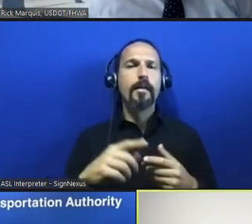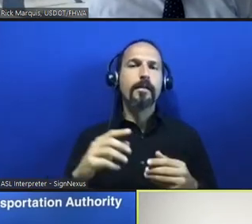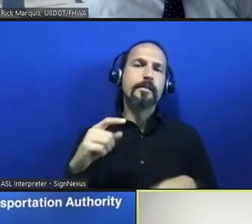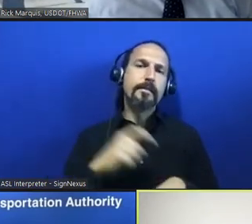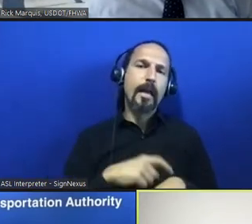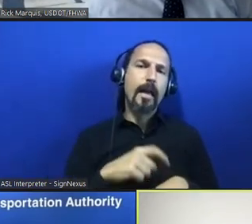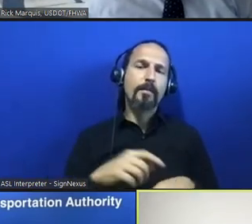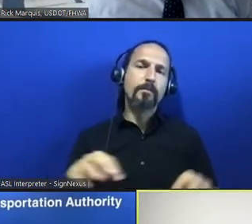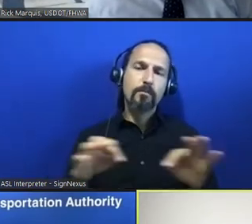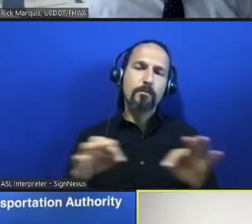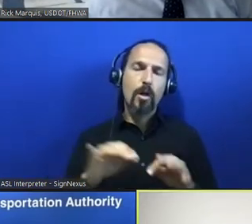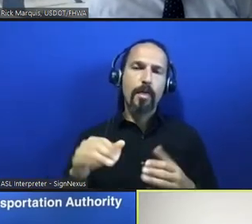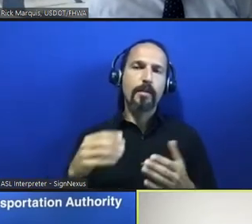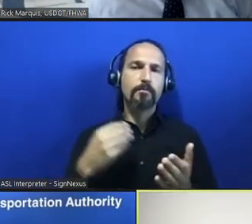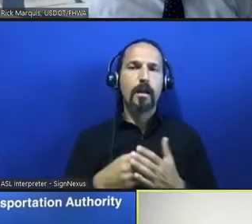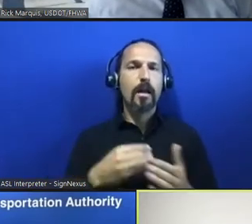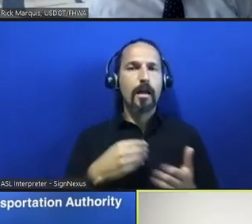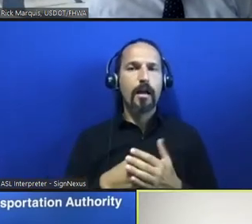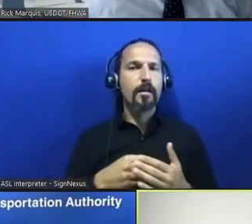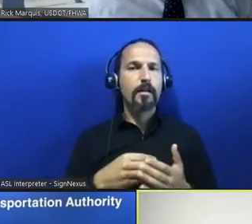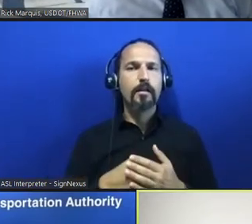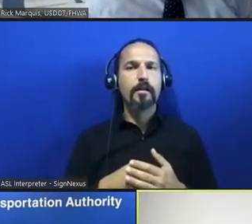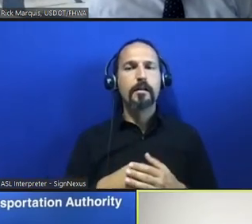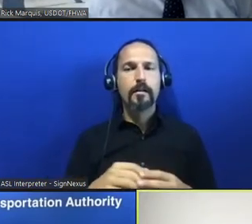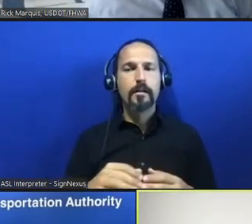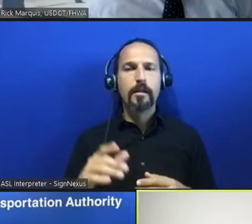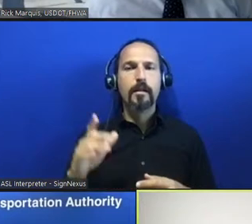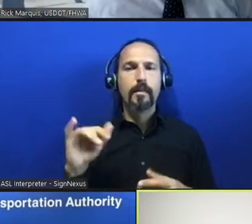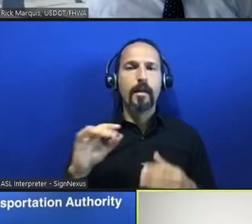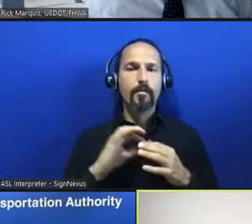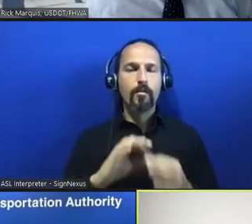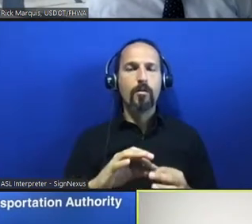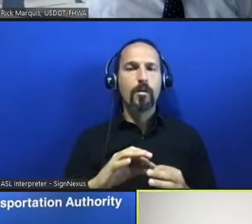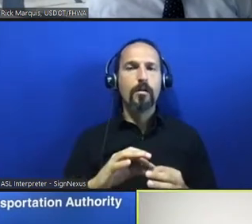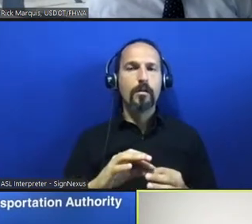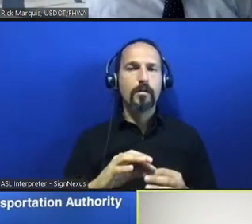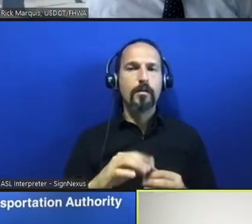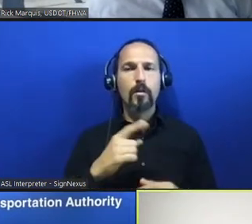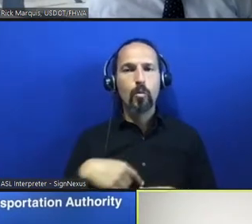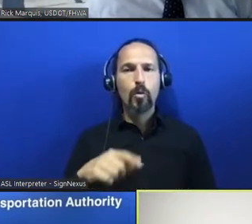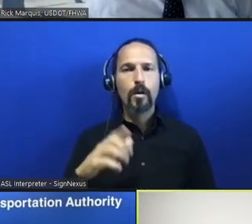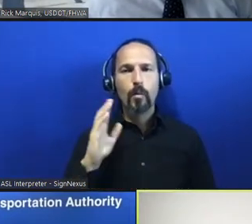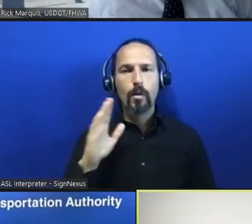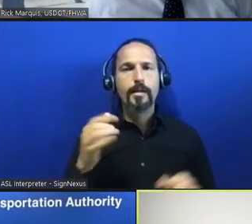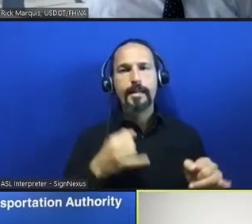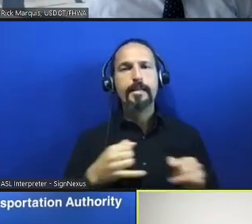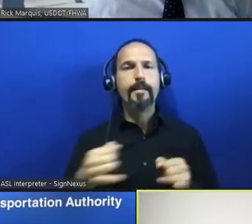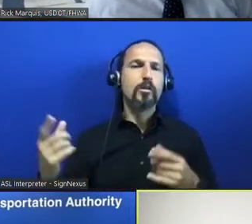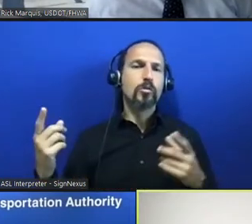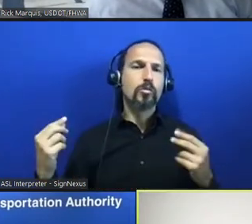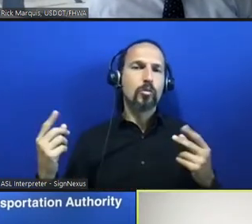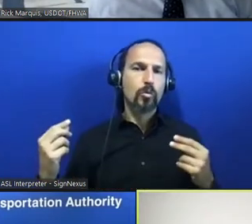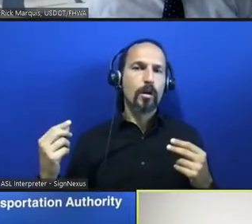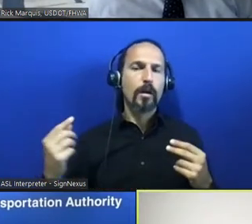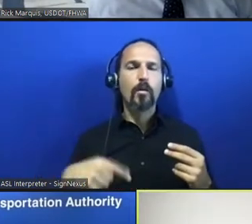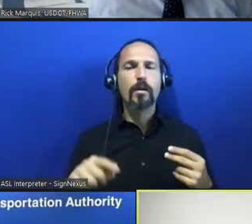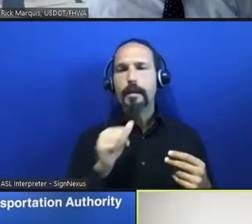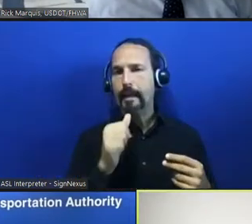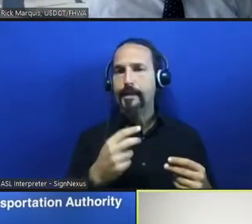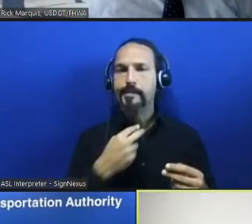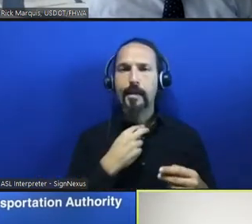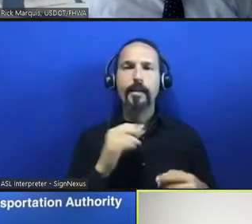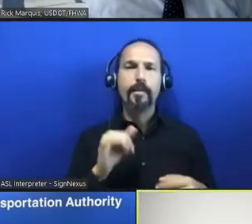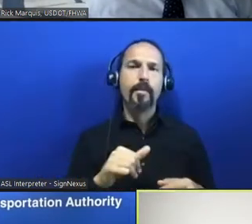is money and so it all comes back to what will we individually do we're not stuck in traffic